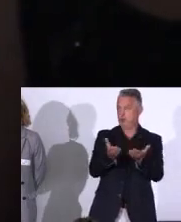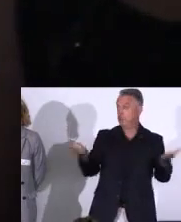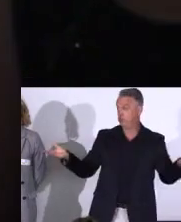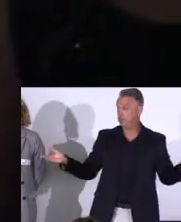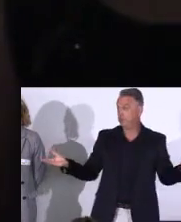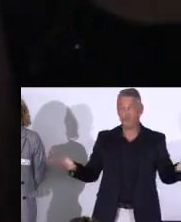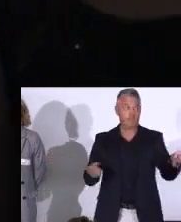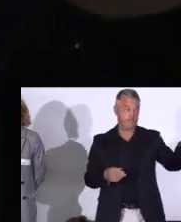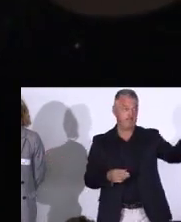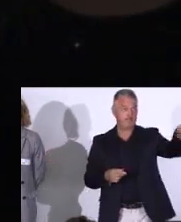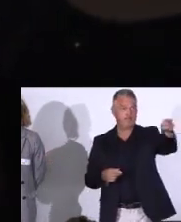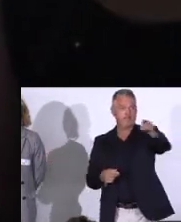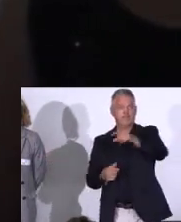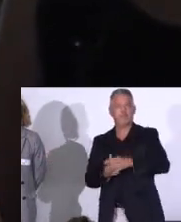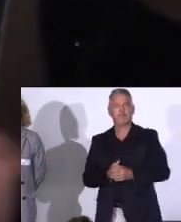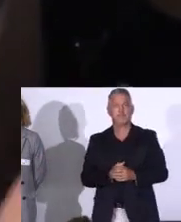the sector,